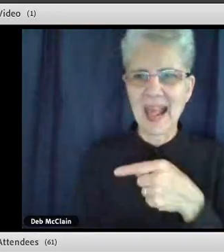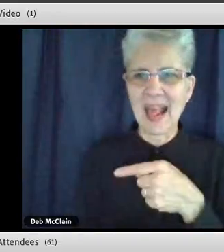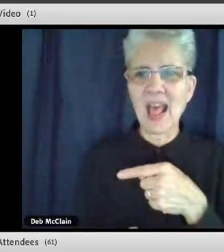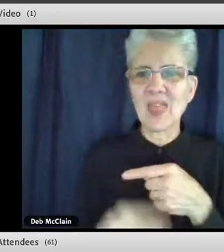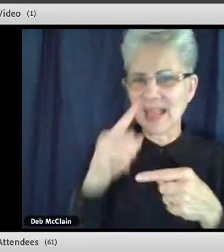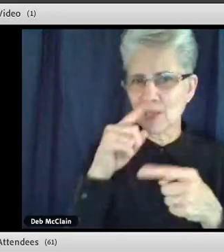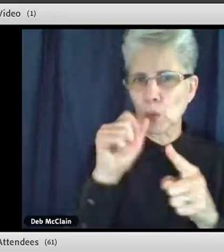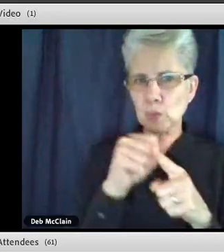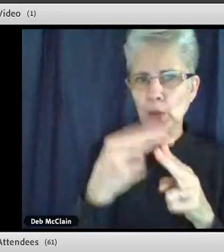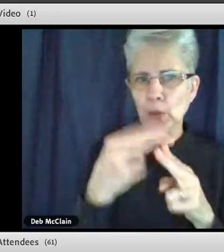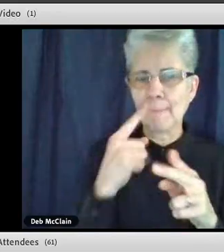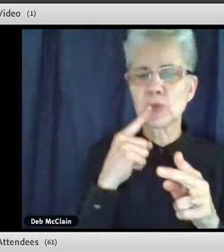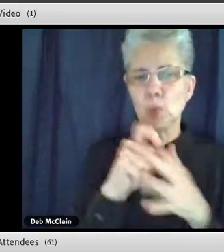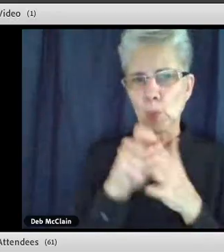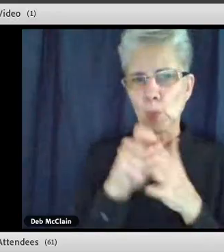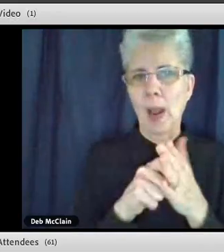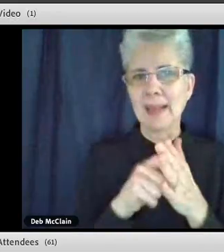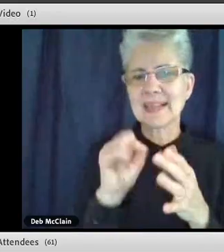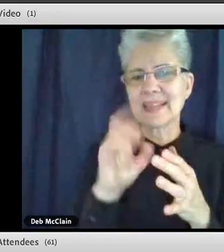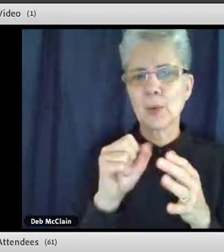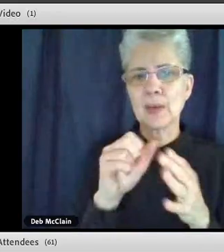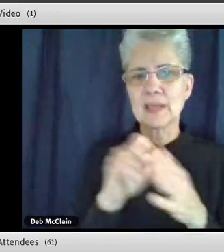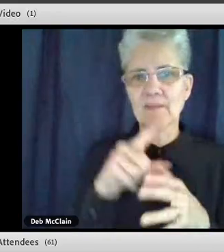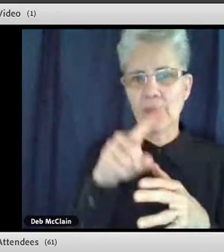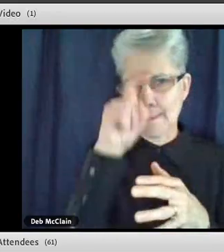to write these series of mystery books.